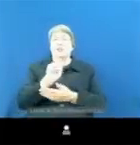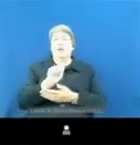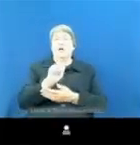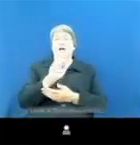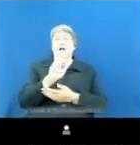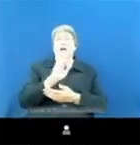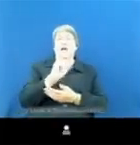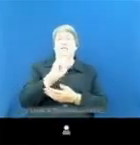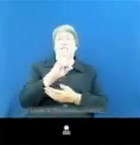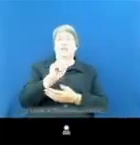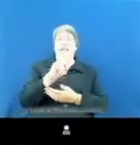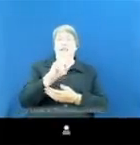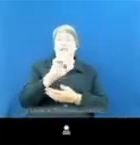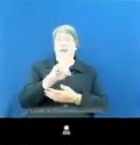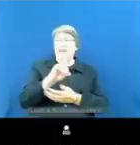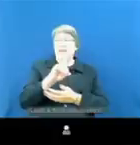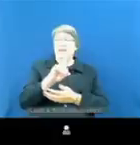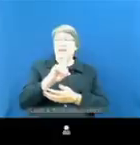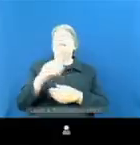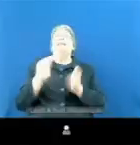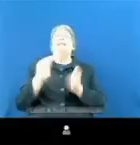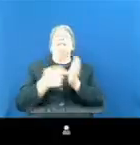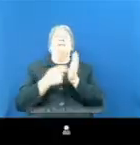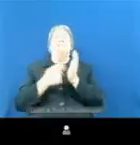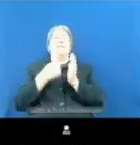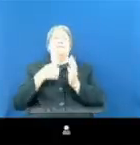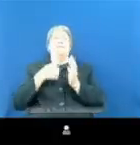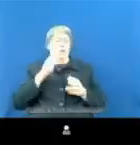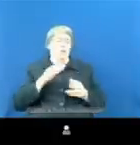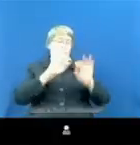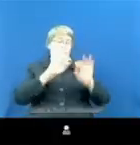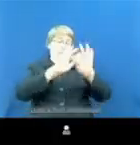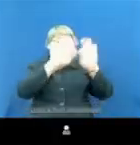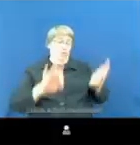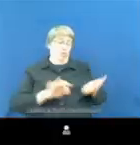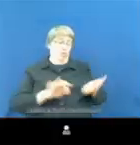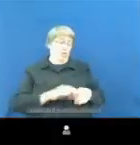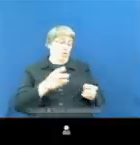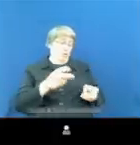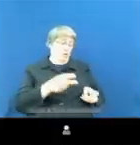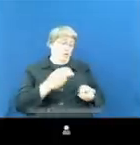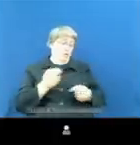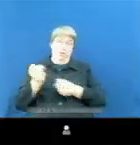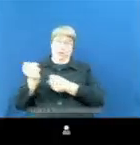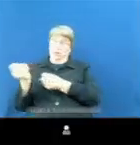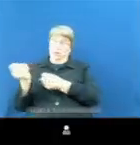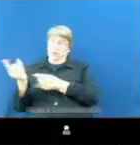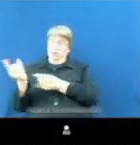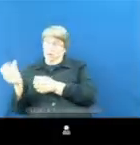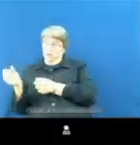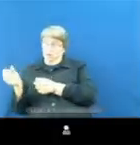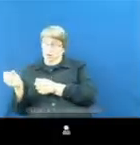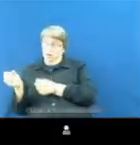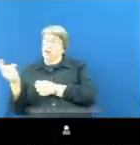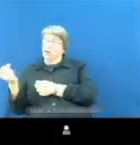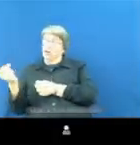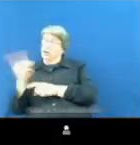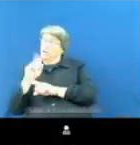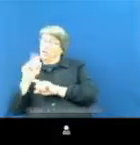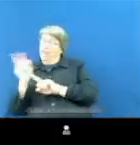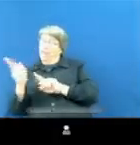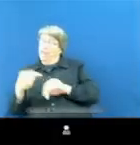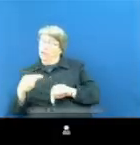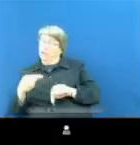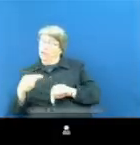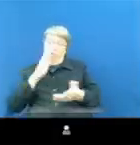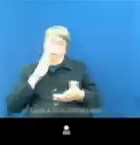I will interpret the form to them. They will interpret it to me, and I will write it down. I will fill it in. That's sight